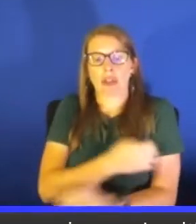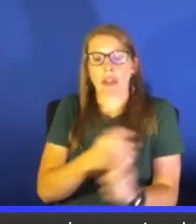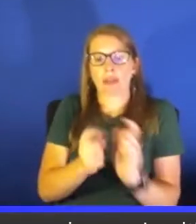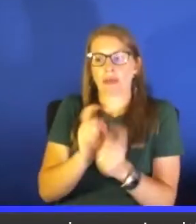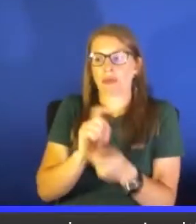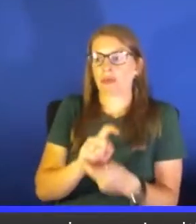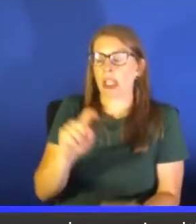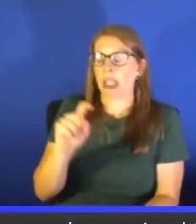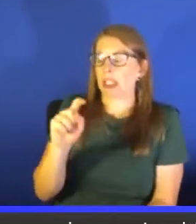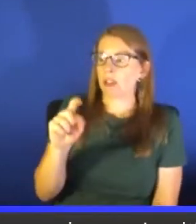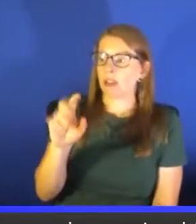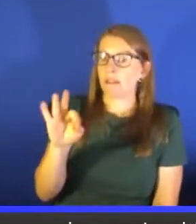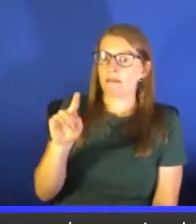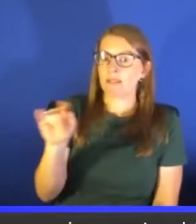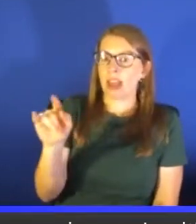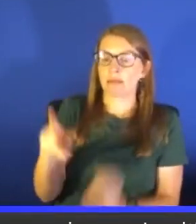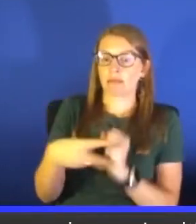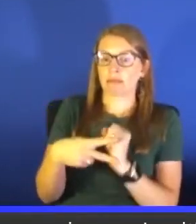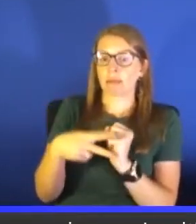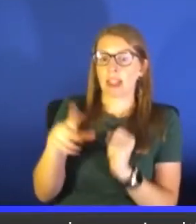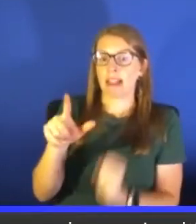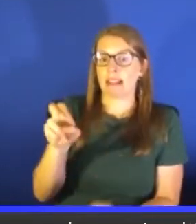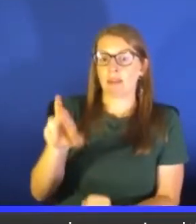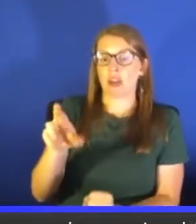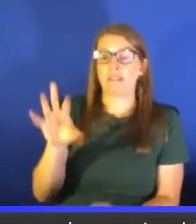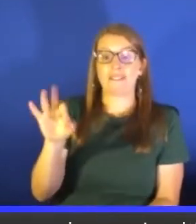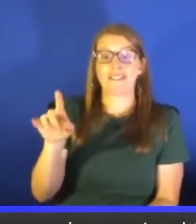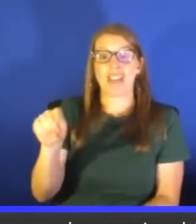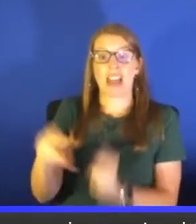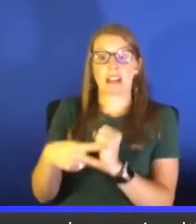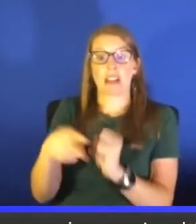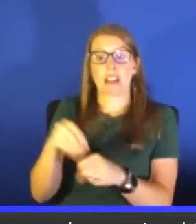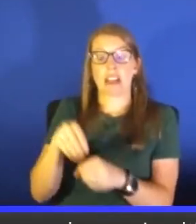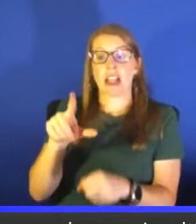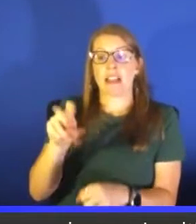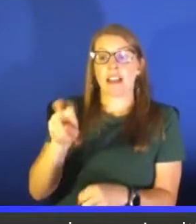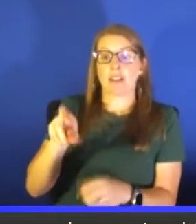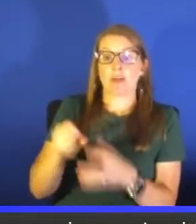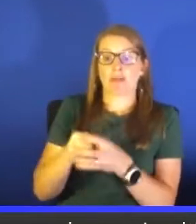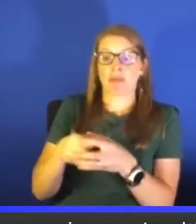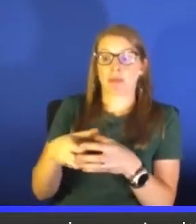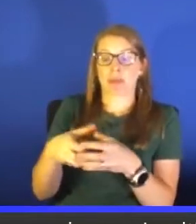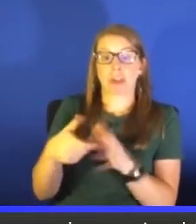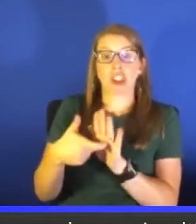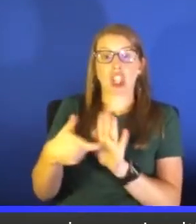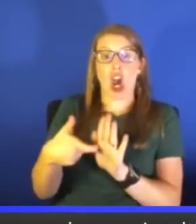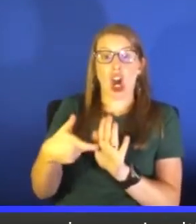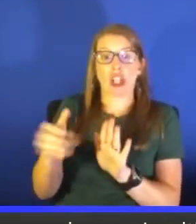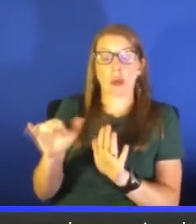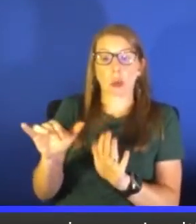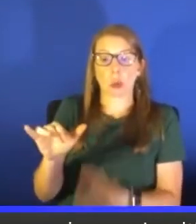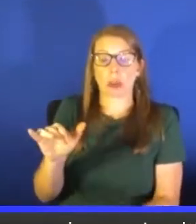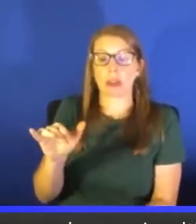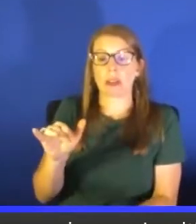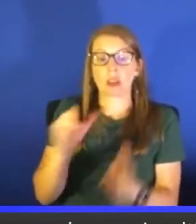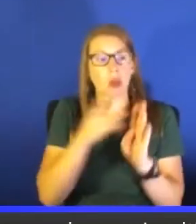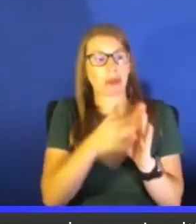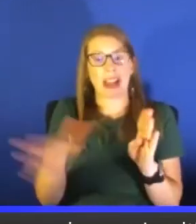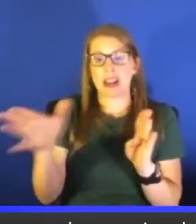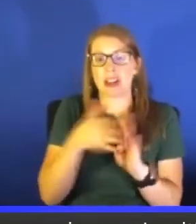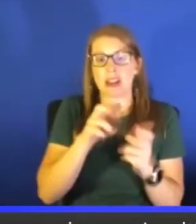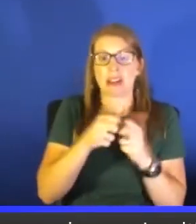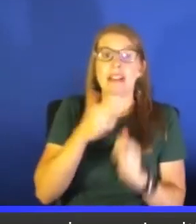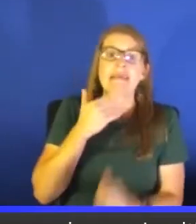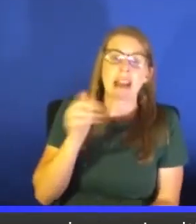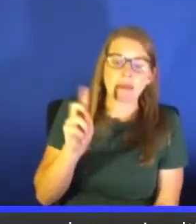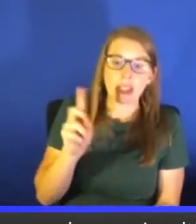gets stored in the liver, and that fat in the liver then can cause inflammation and scarring. So it's just a part of a spectrum of problems such as diabetes,